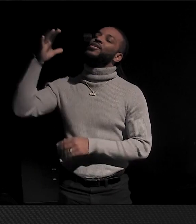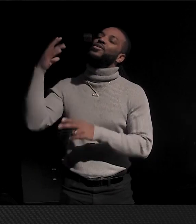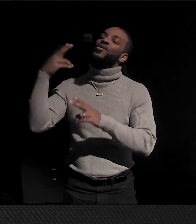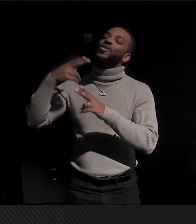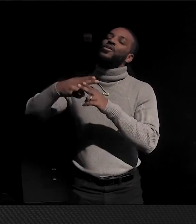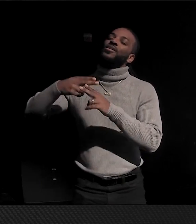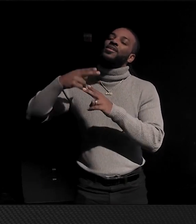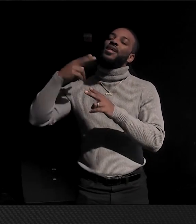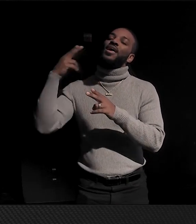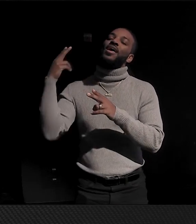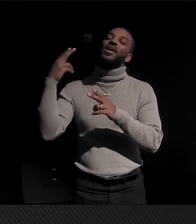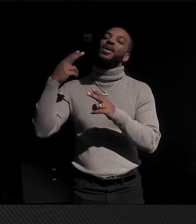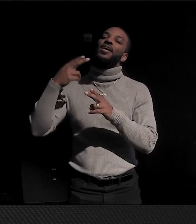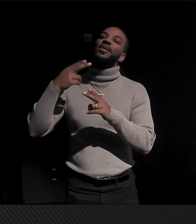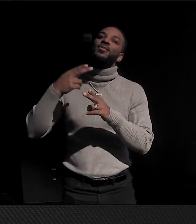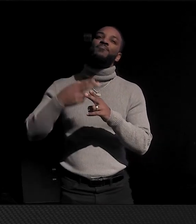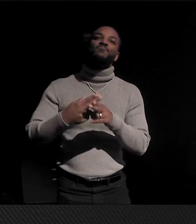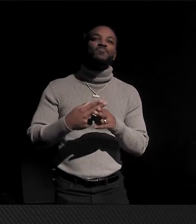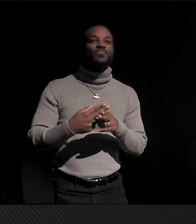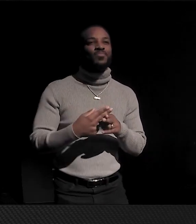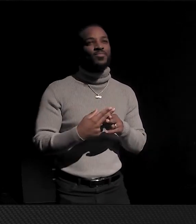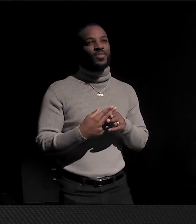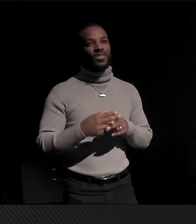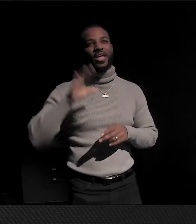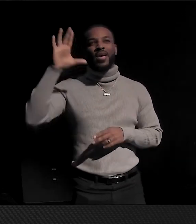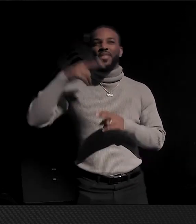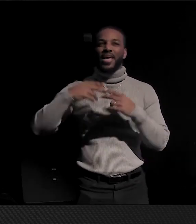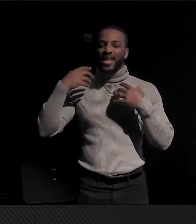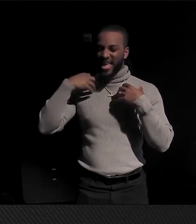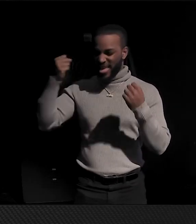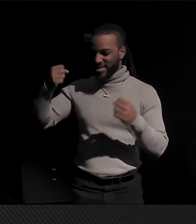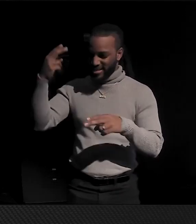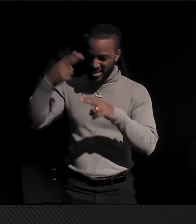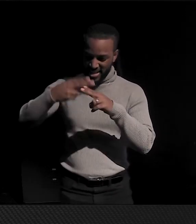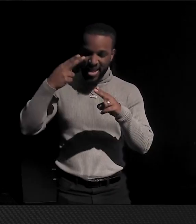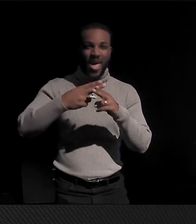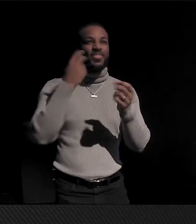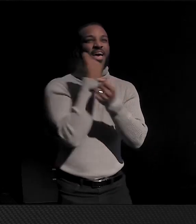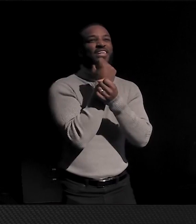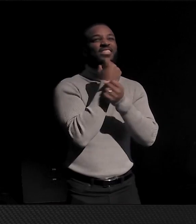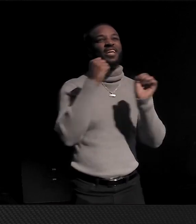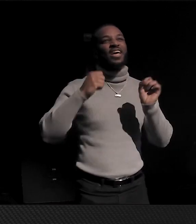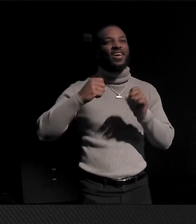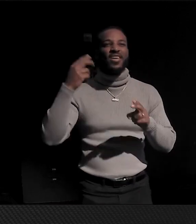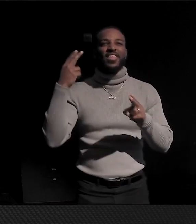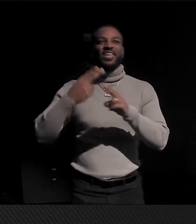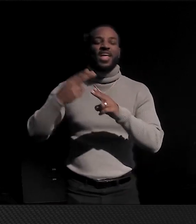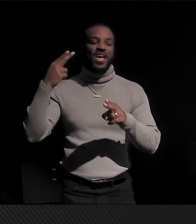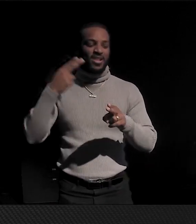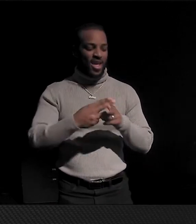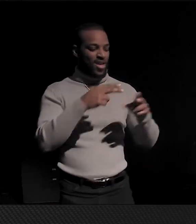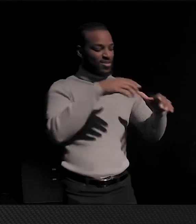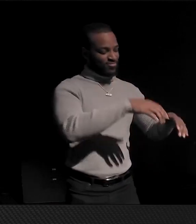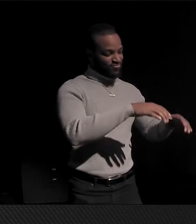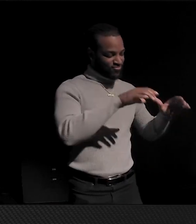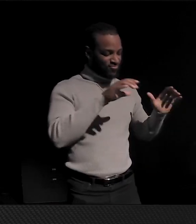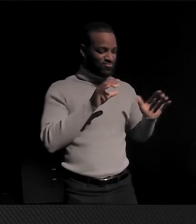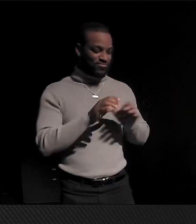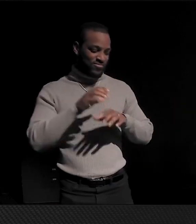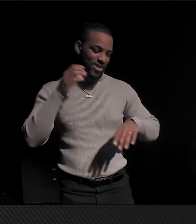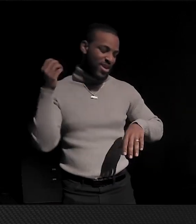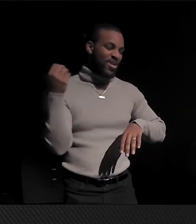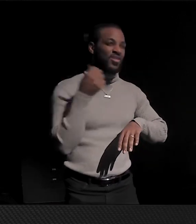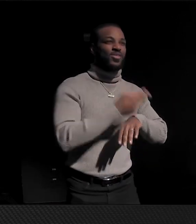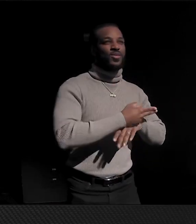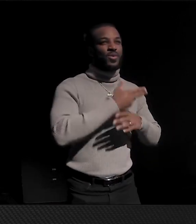power in the name. The name that heals, the name that saves, the name can raise